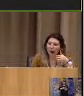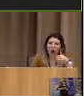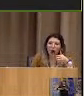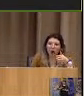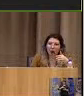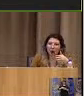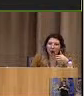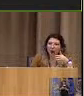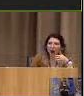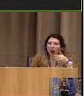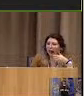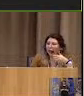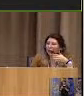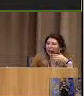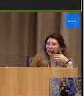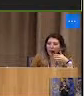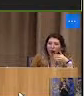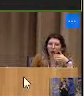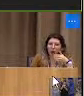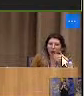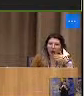Committed teams